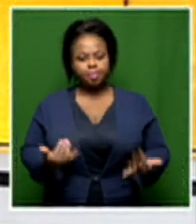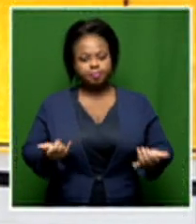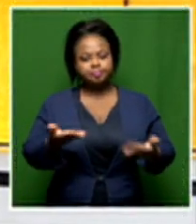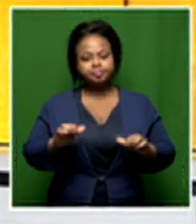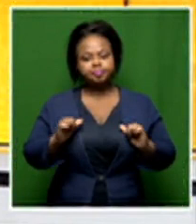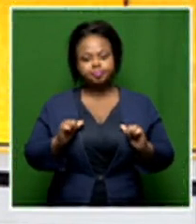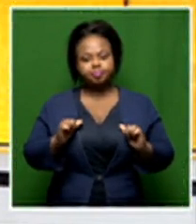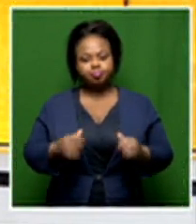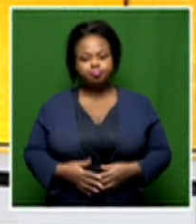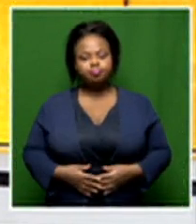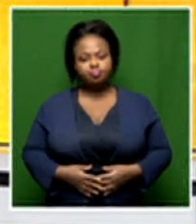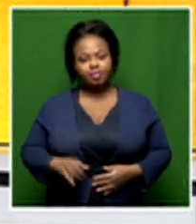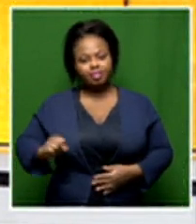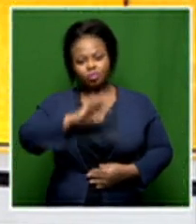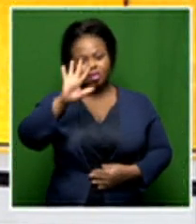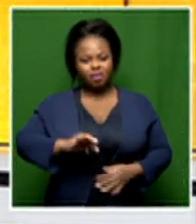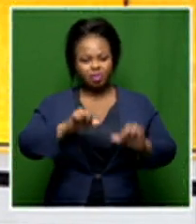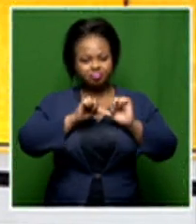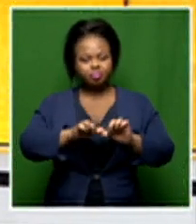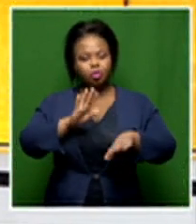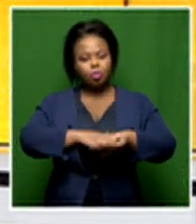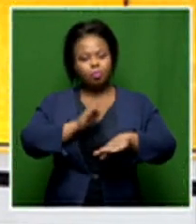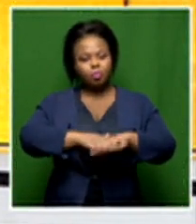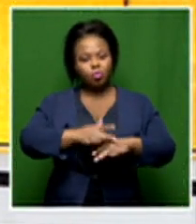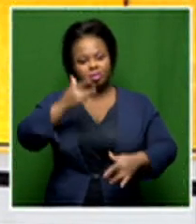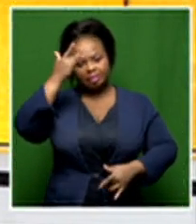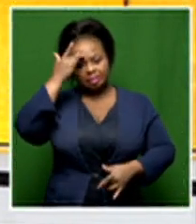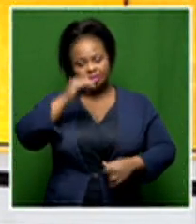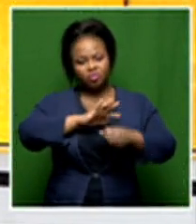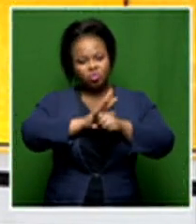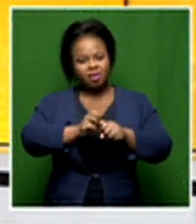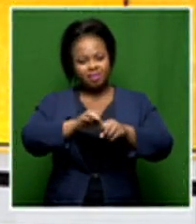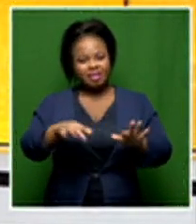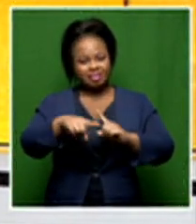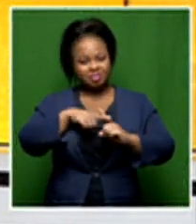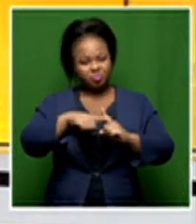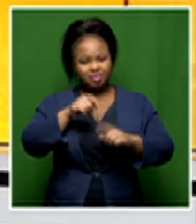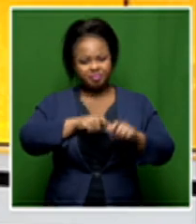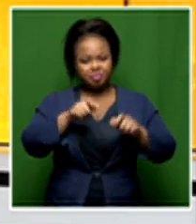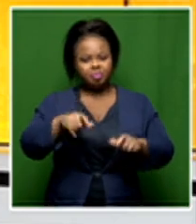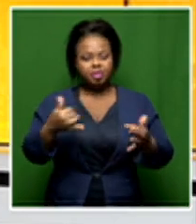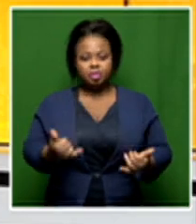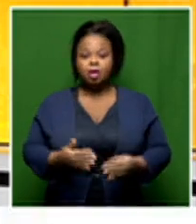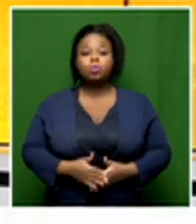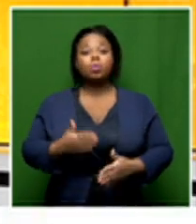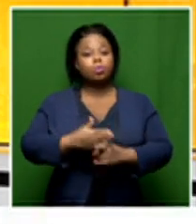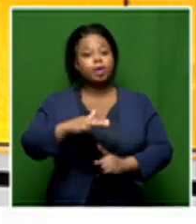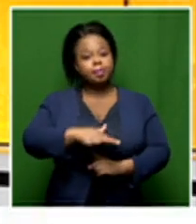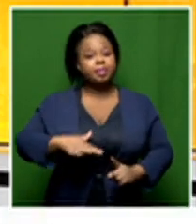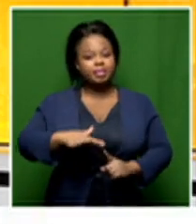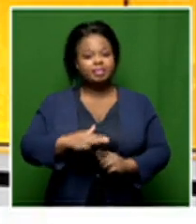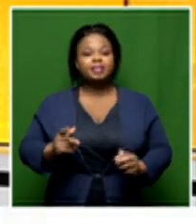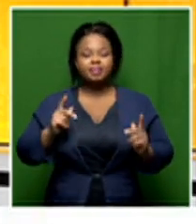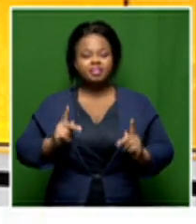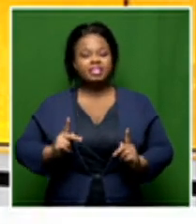Now, welcome back. And as South Africa continues to record an increase in COVID-19 positive cases, workplaces with